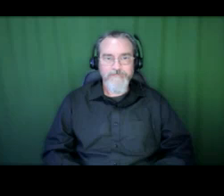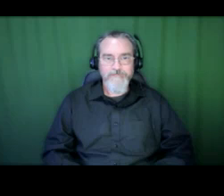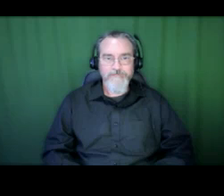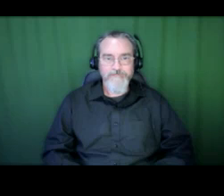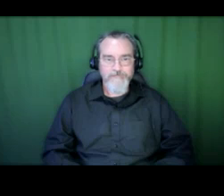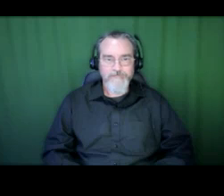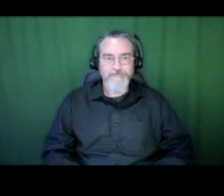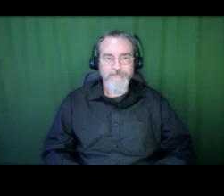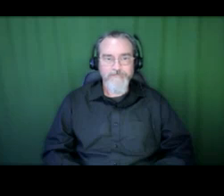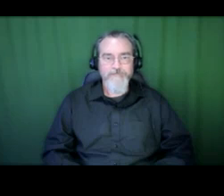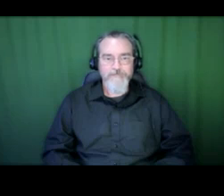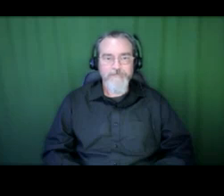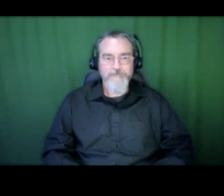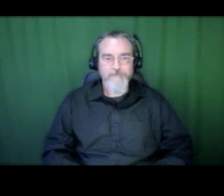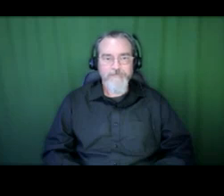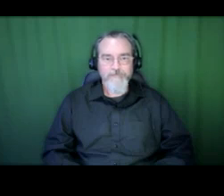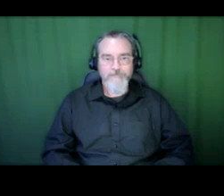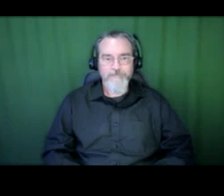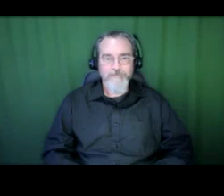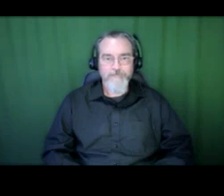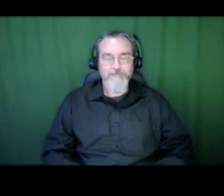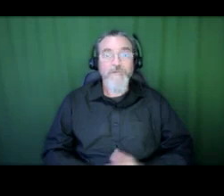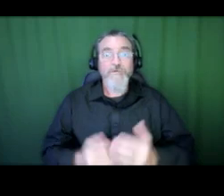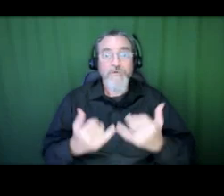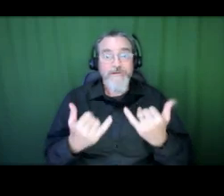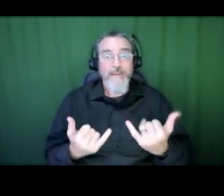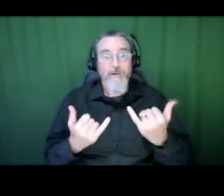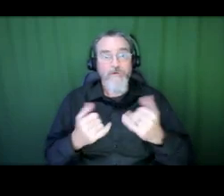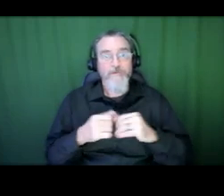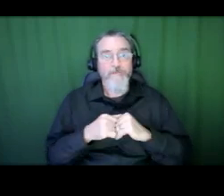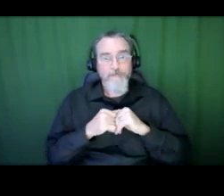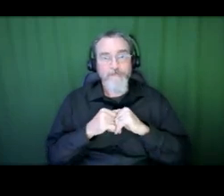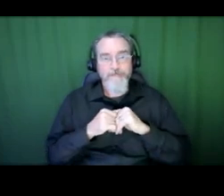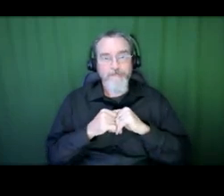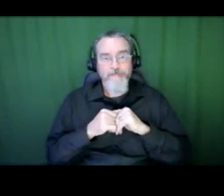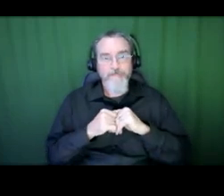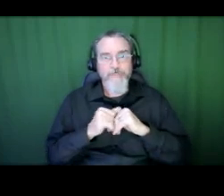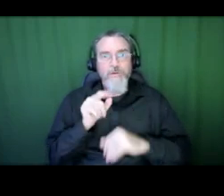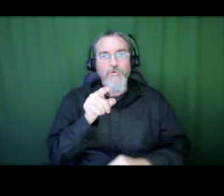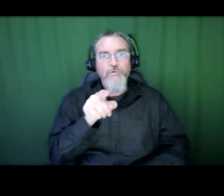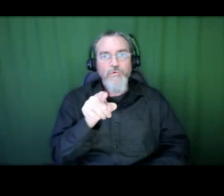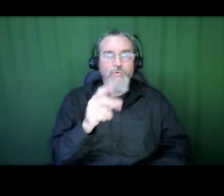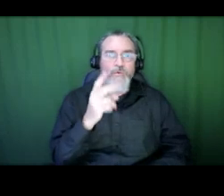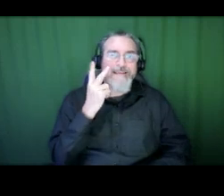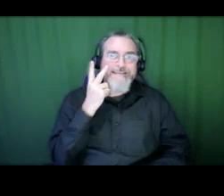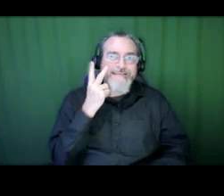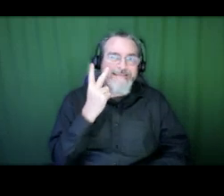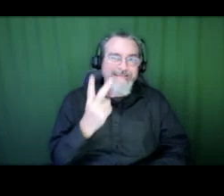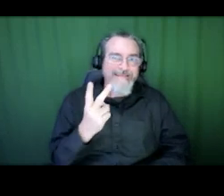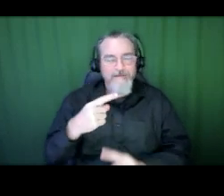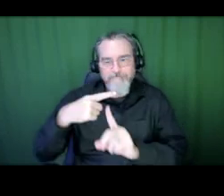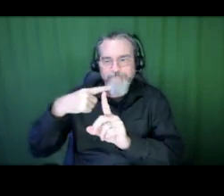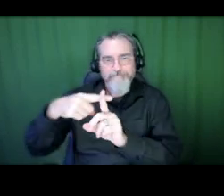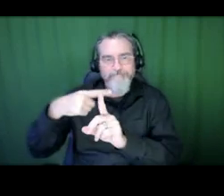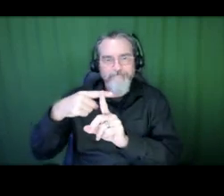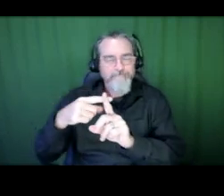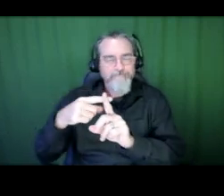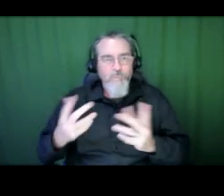Now, what are the gains that you could see from using the toolkit? If you could quickly